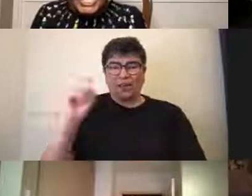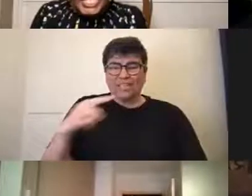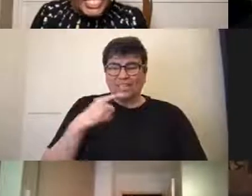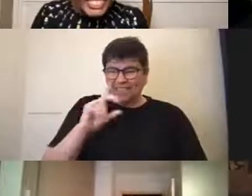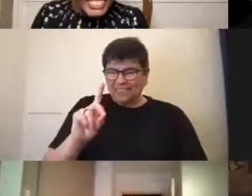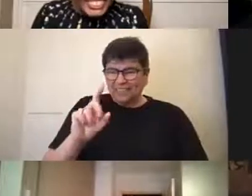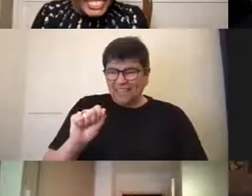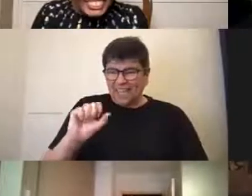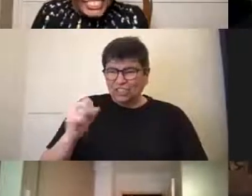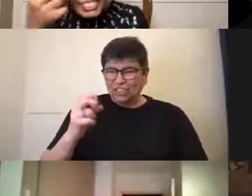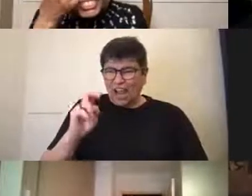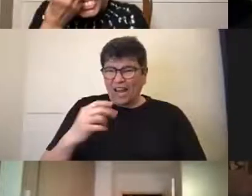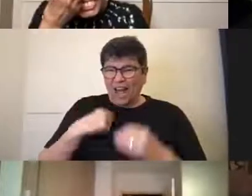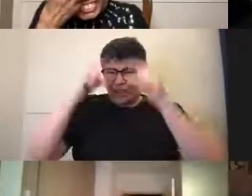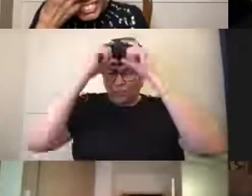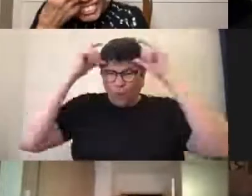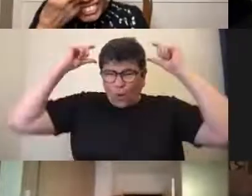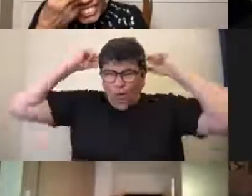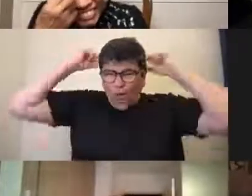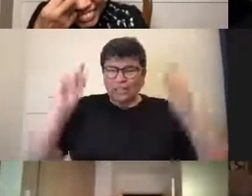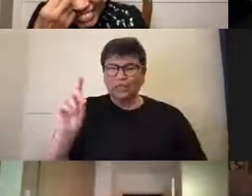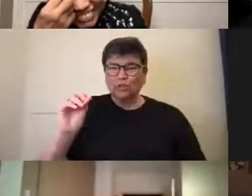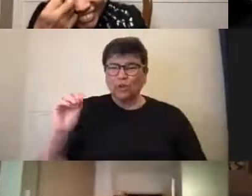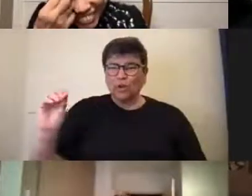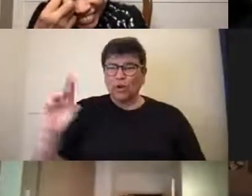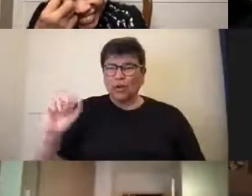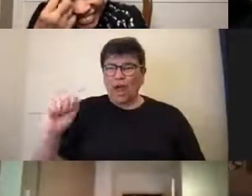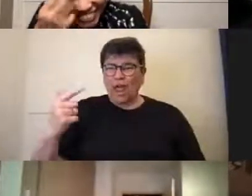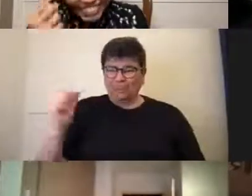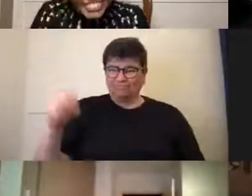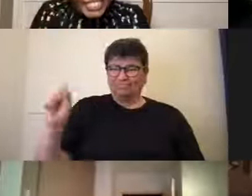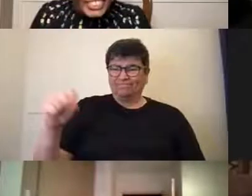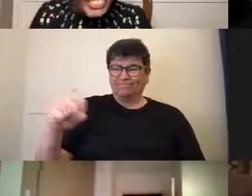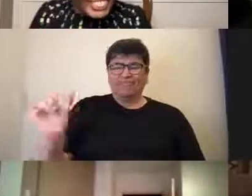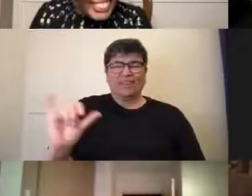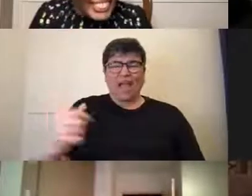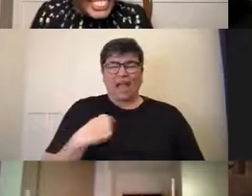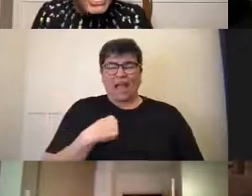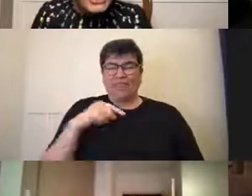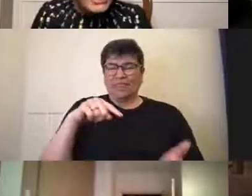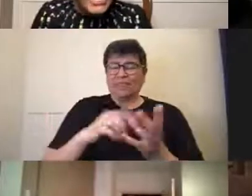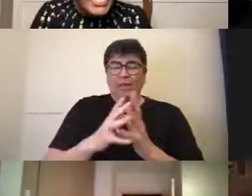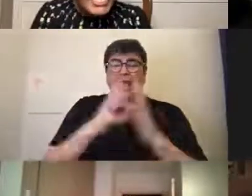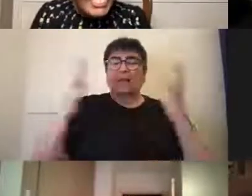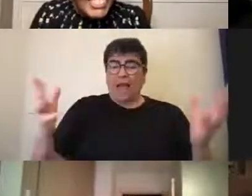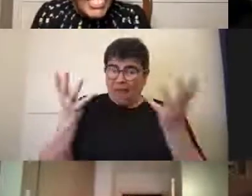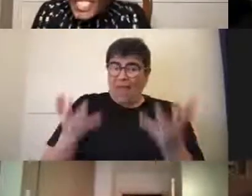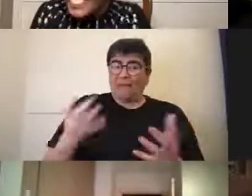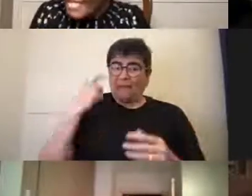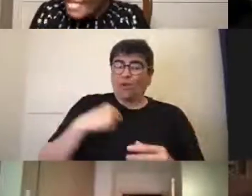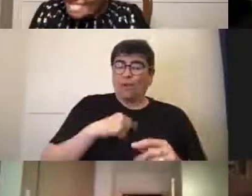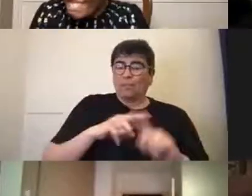Deshaun rocking a do-rag right now? I can't, is that yes, yeah, you know. So like and this has been a lot, this has been heavy for me, but